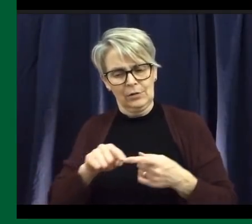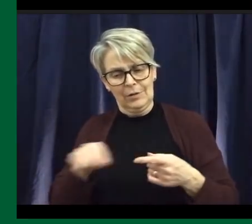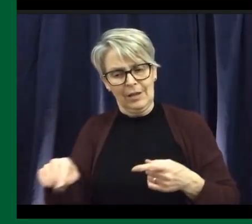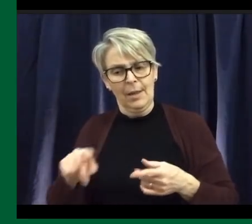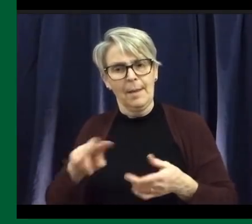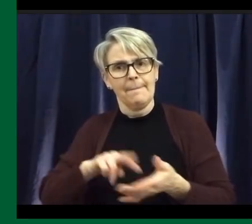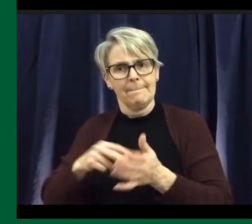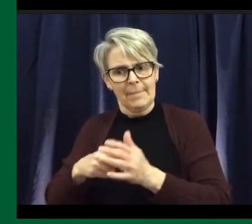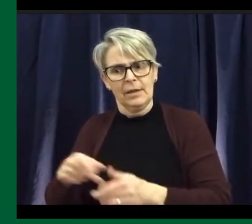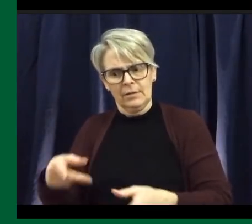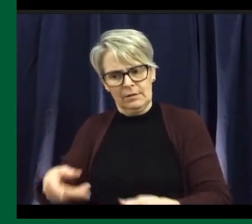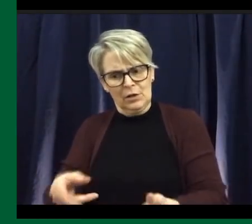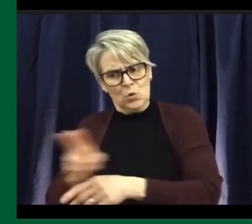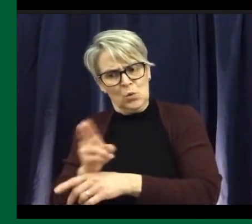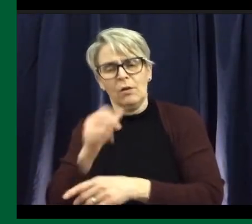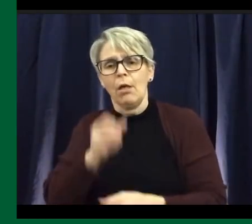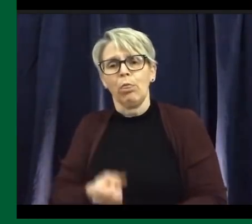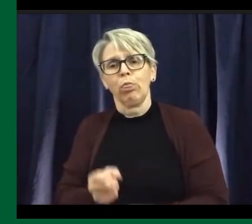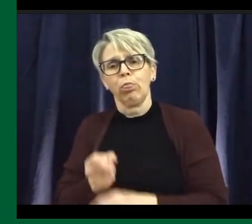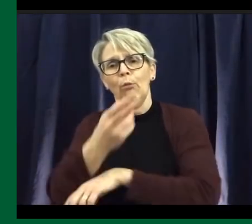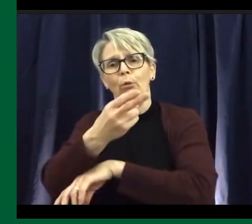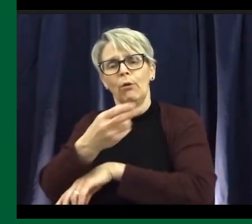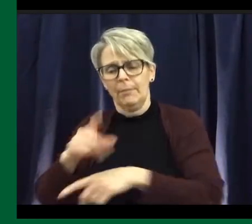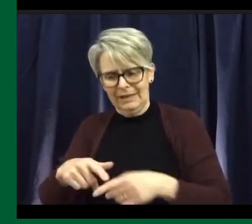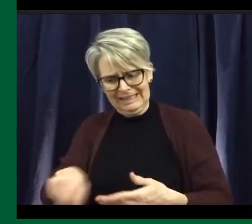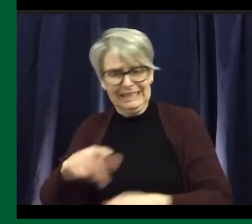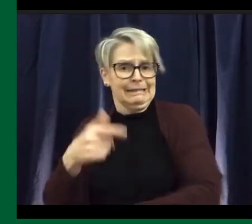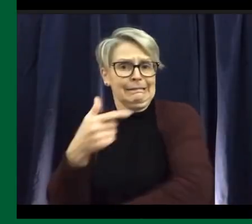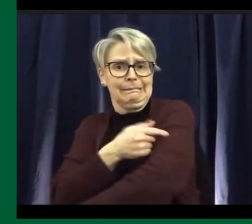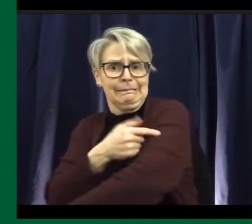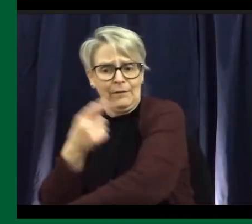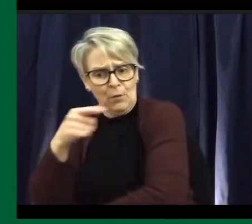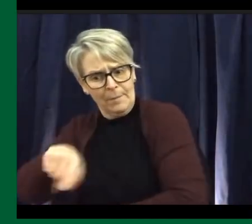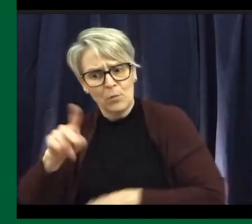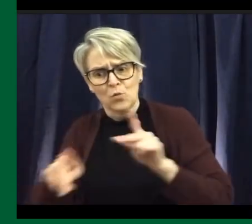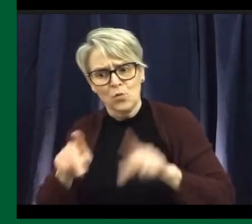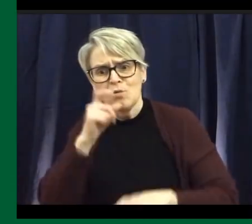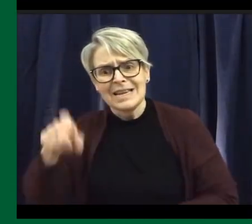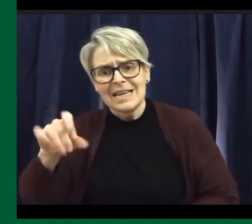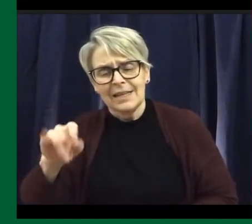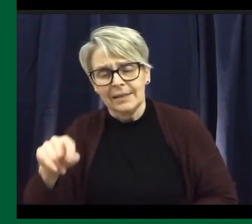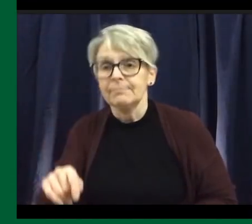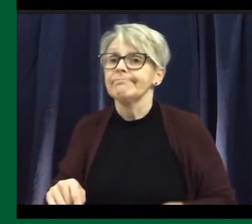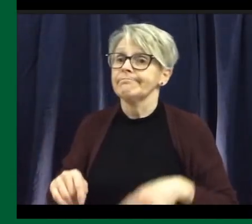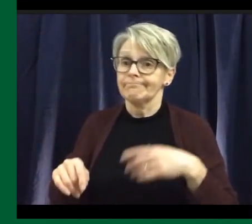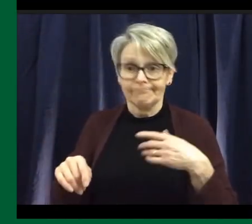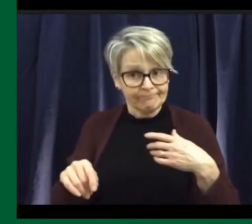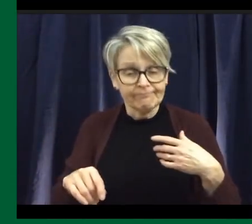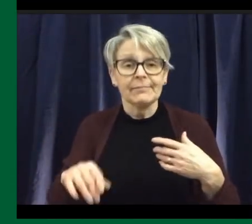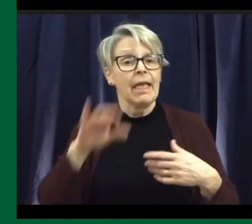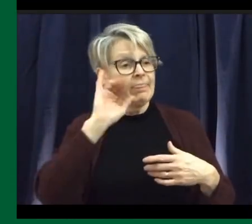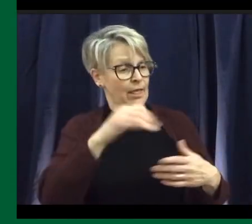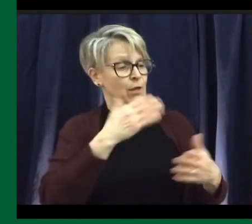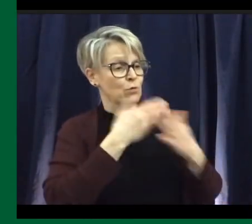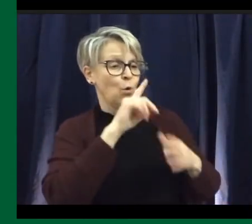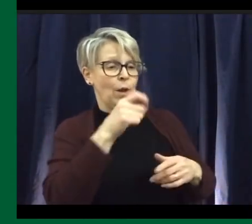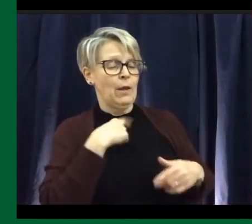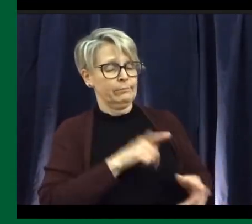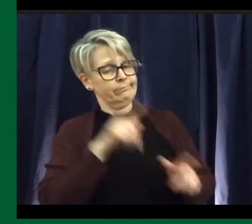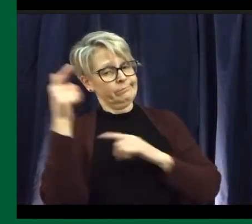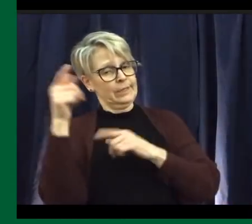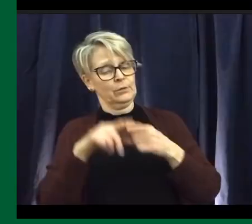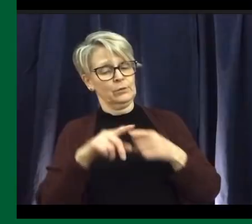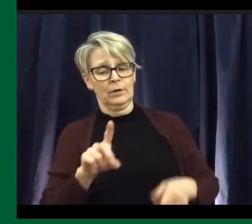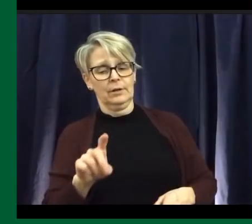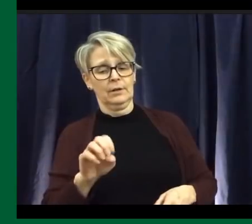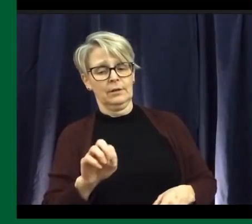arms of the people who need them? Yeah, that's a really, really good question, and I'm going to pass that one over to Derek because he will be able to tell